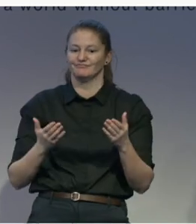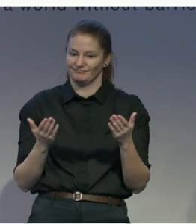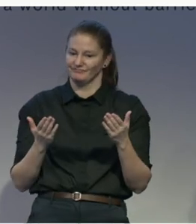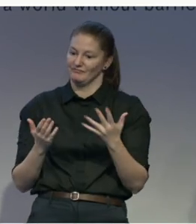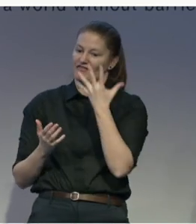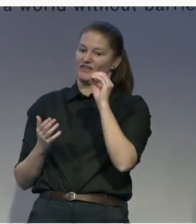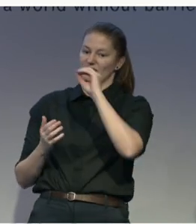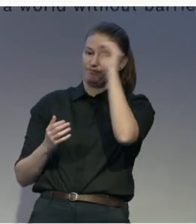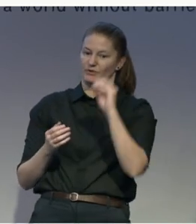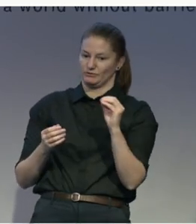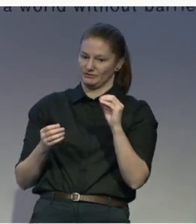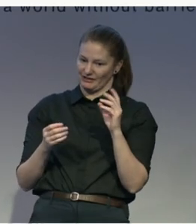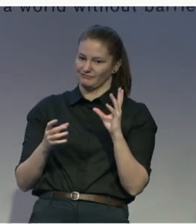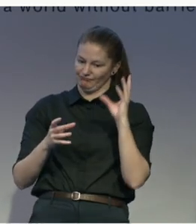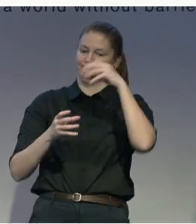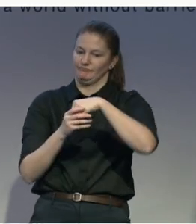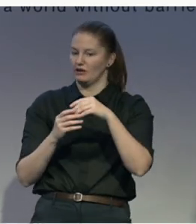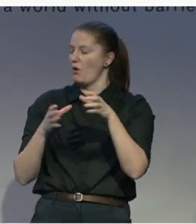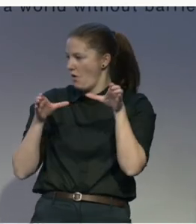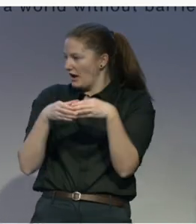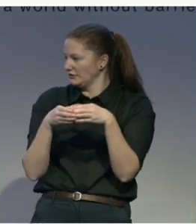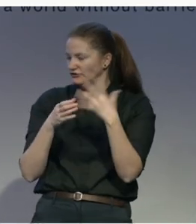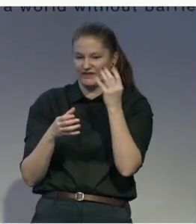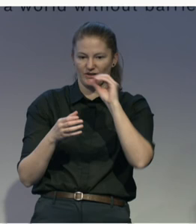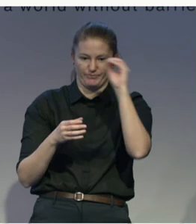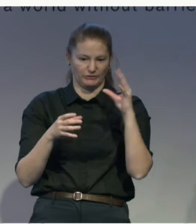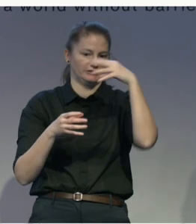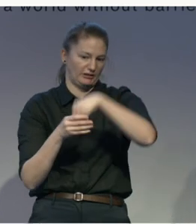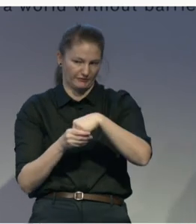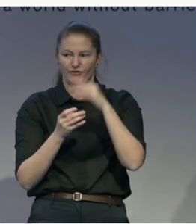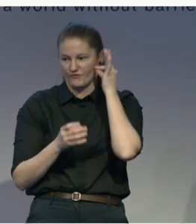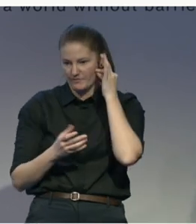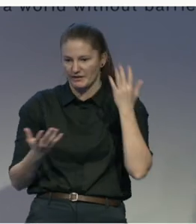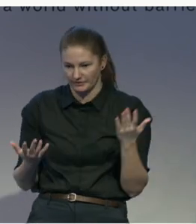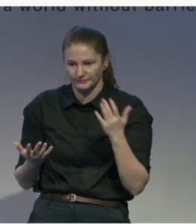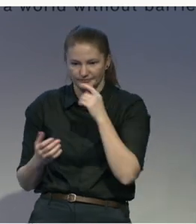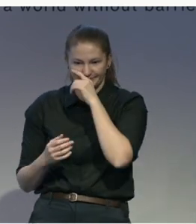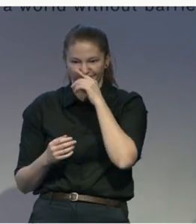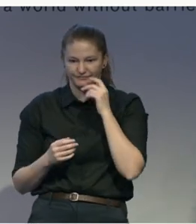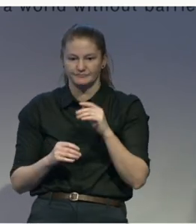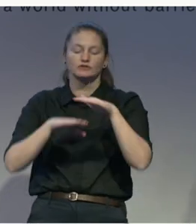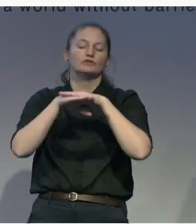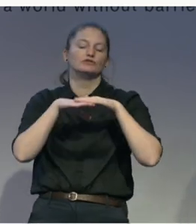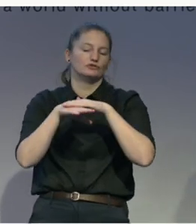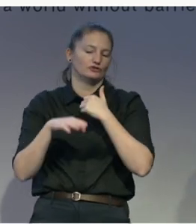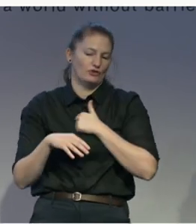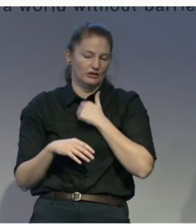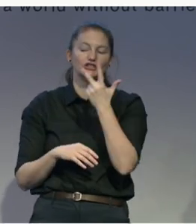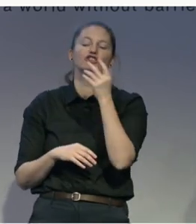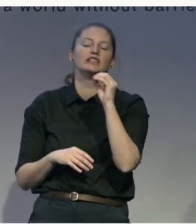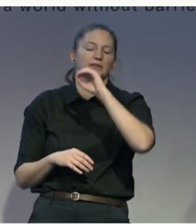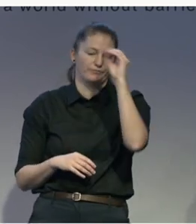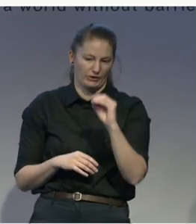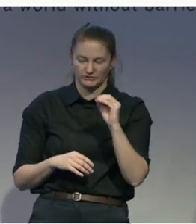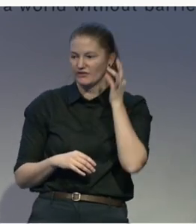and 50 of the 50 are women with disability. Yeah, so women have been promoted in our organization.